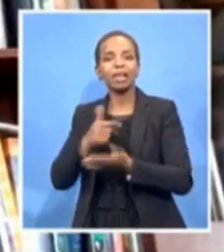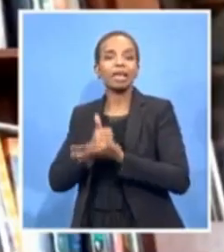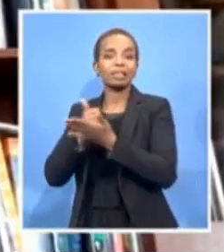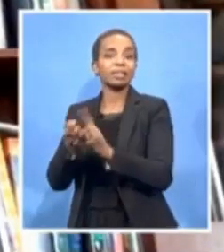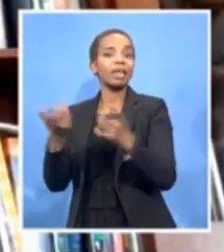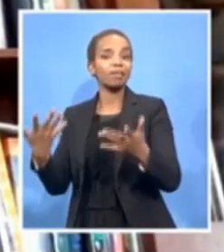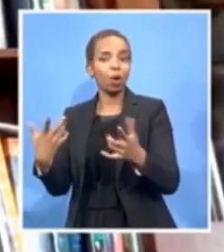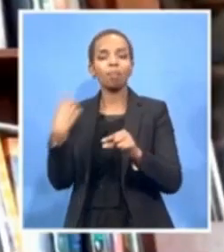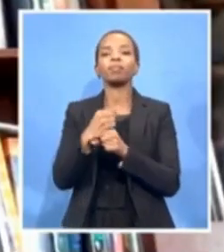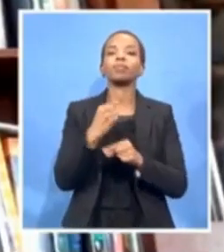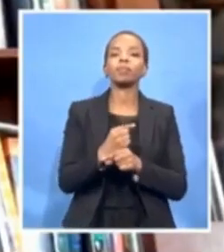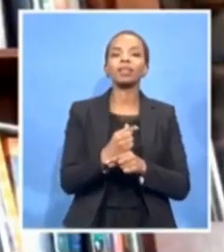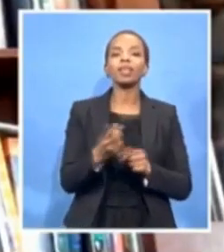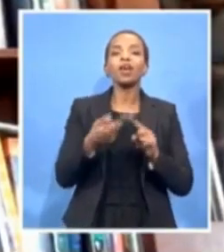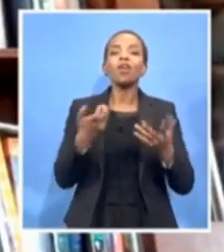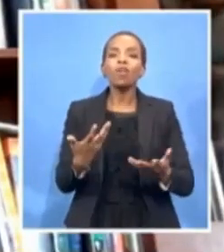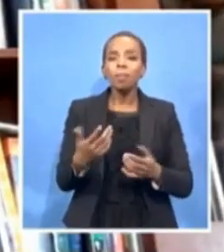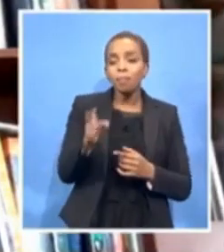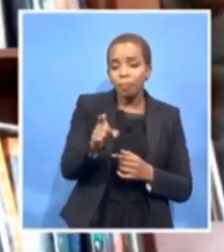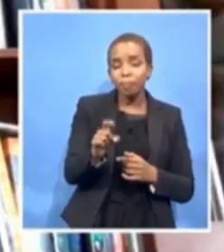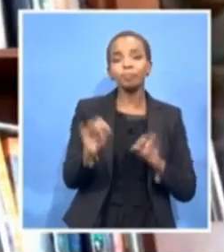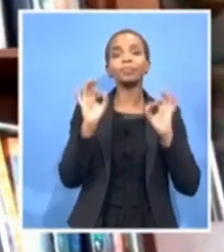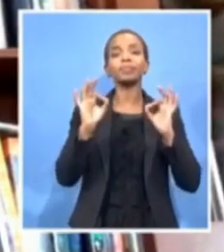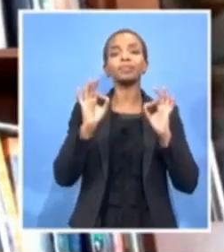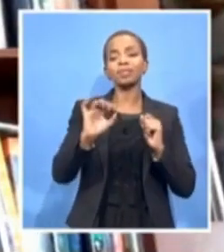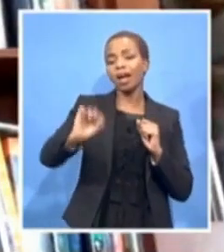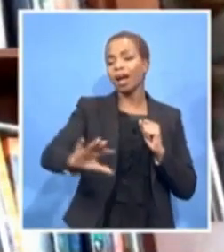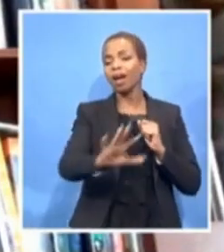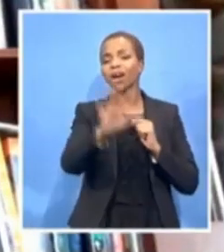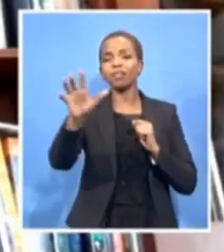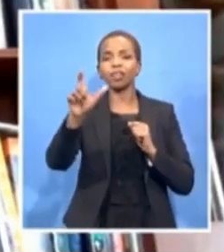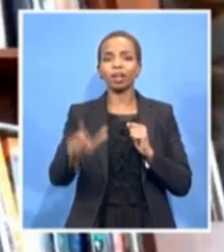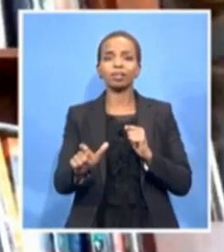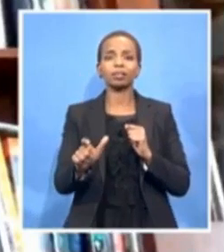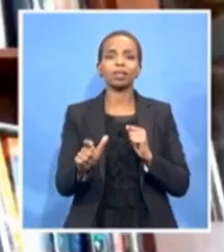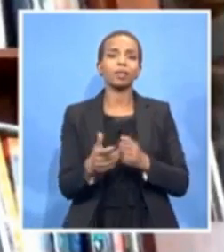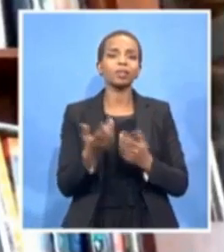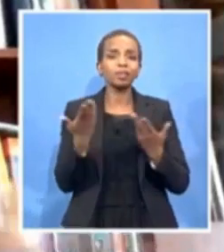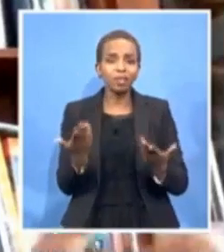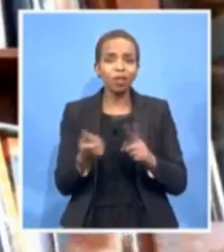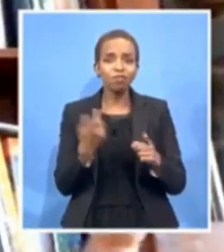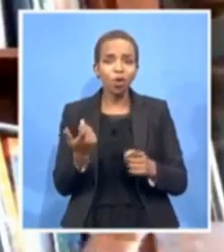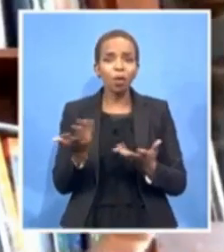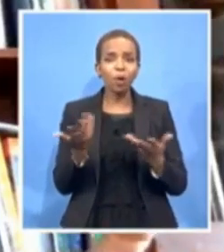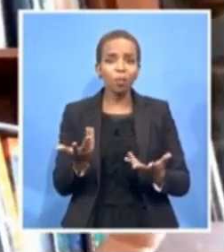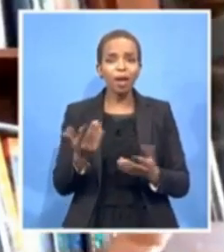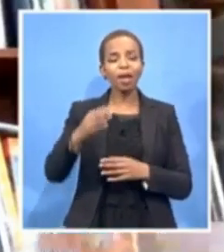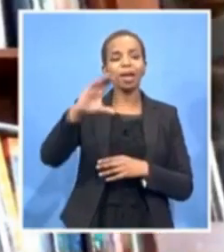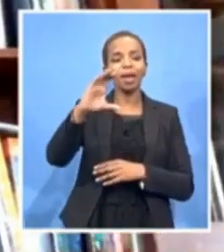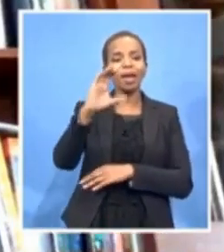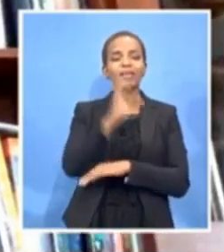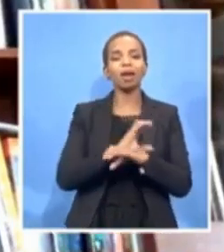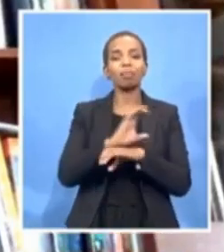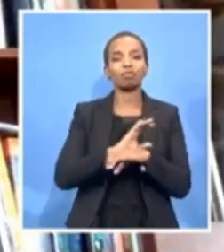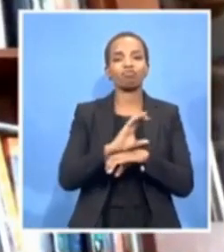Africans, such as the great Cameroonian, Achille Mbembe, who from Witwatersrand